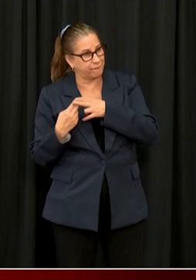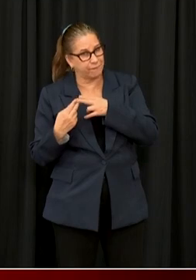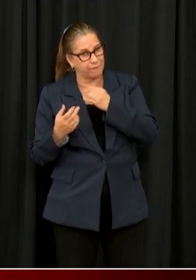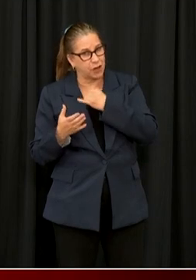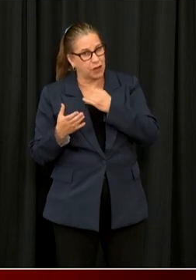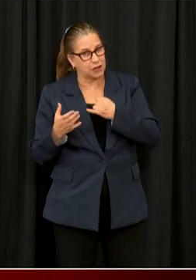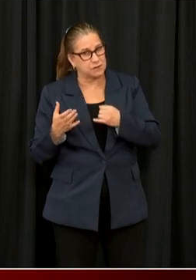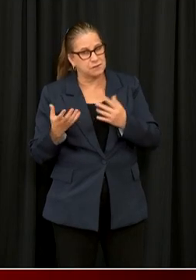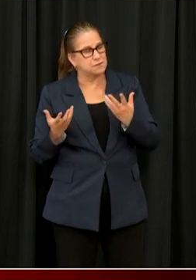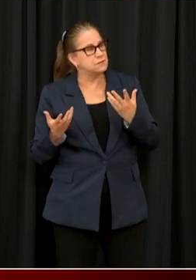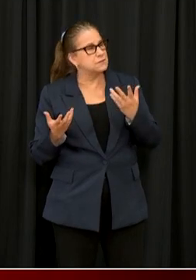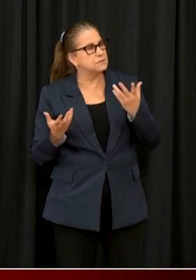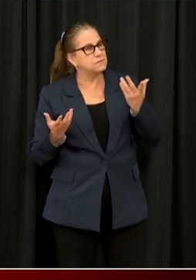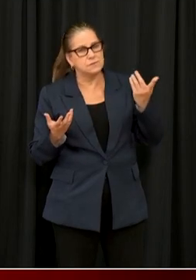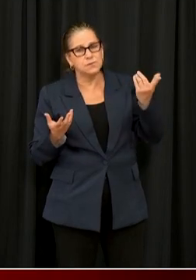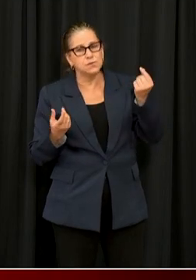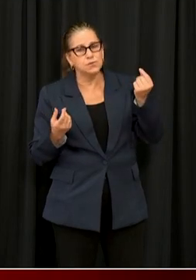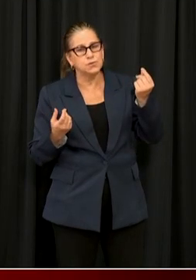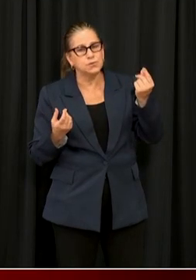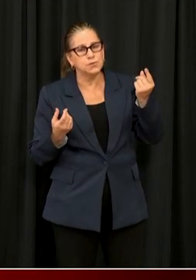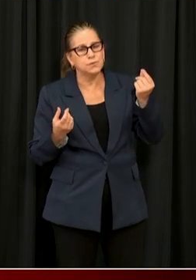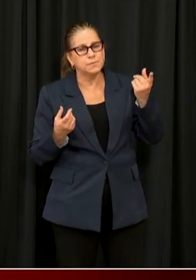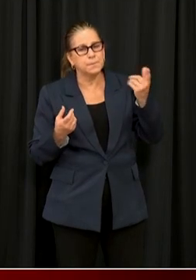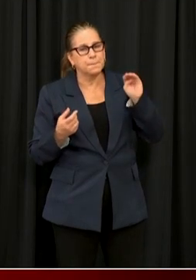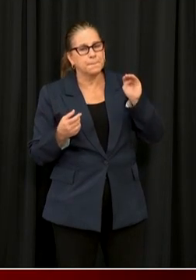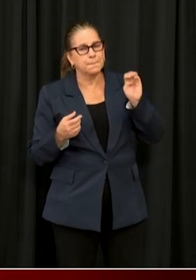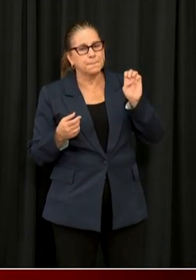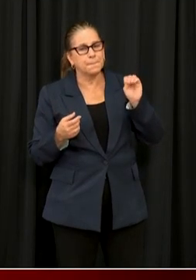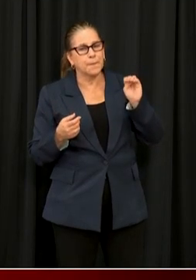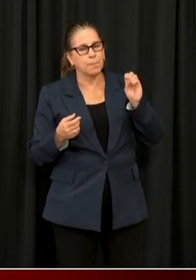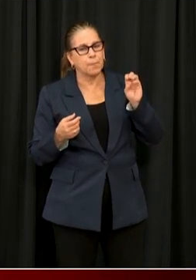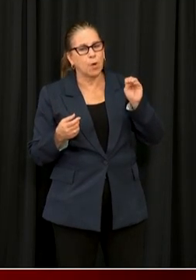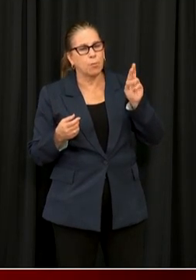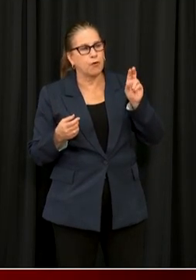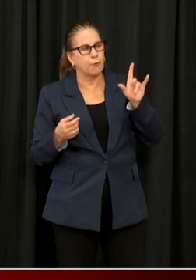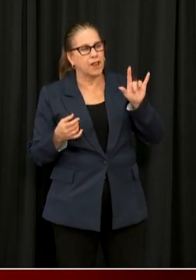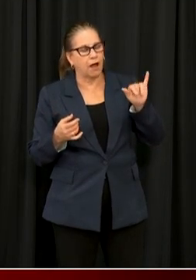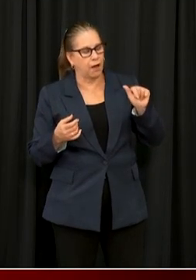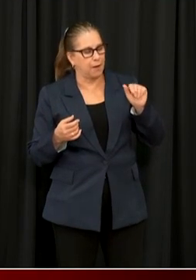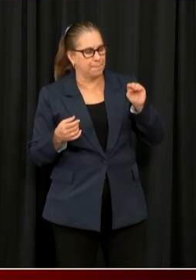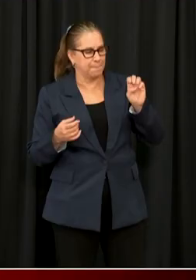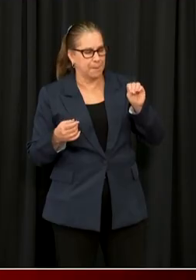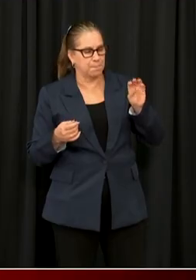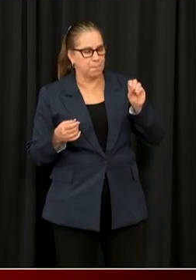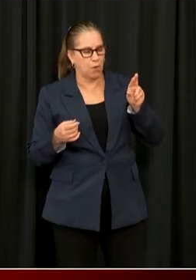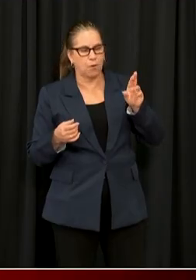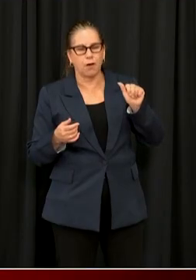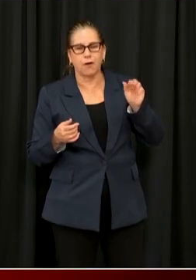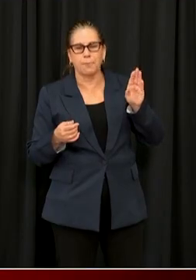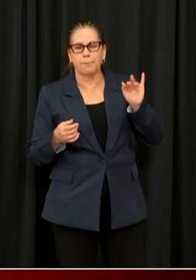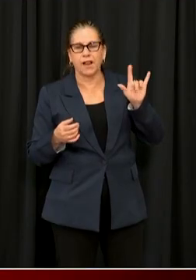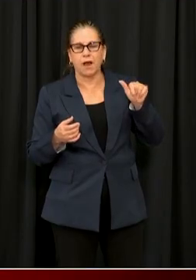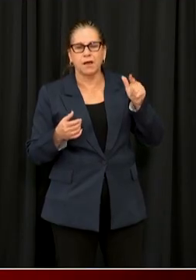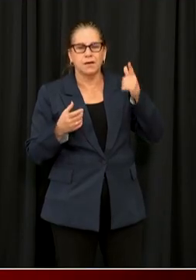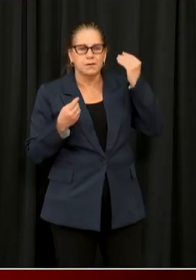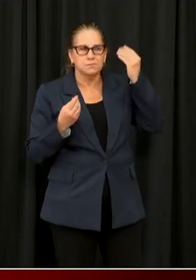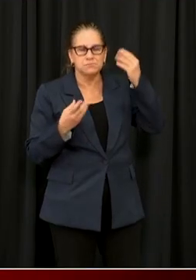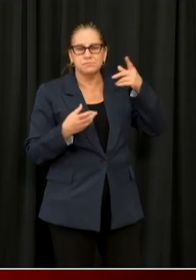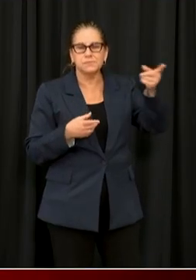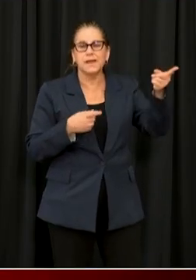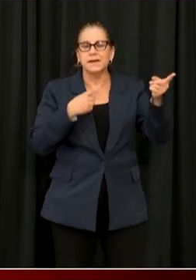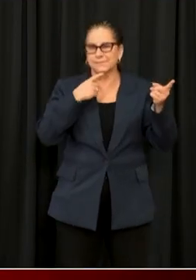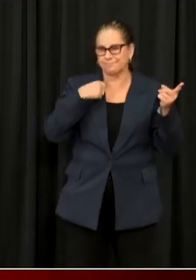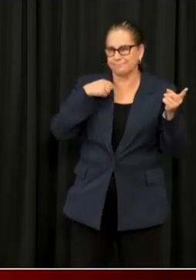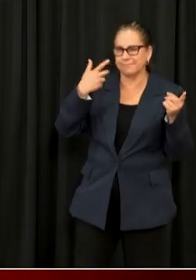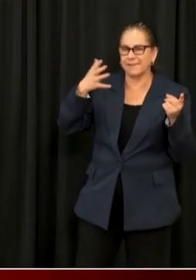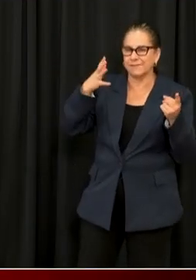of that memorabilia at this moment in history? Yes, we have communicated to the federal government that we want to see the fence